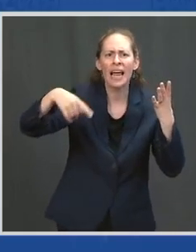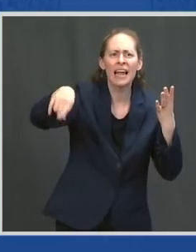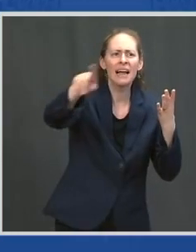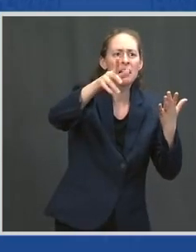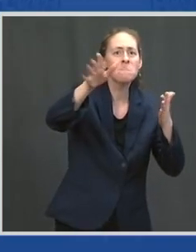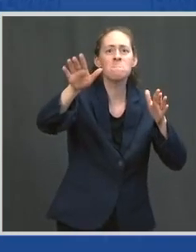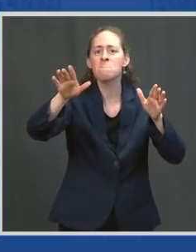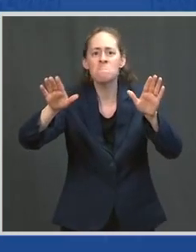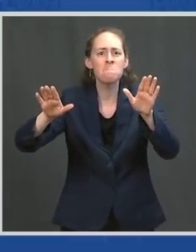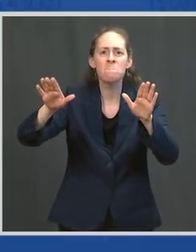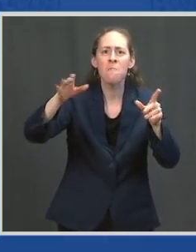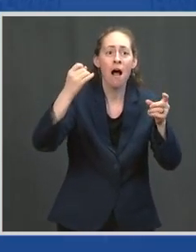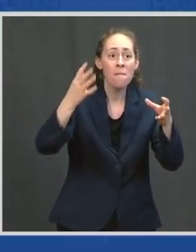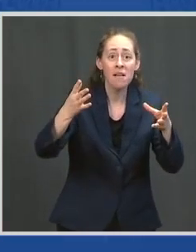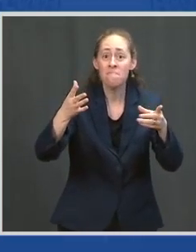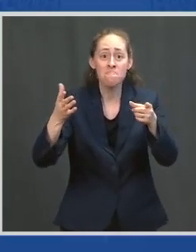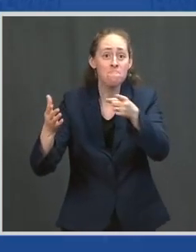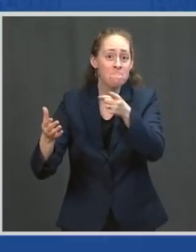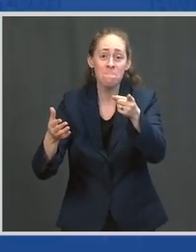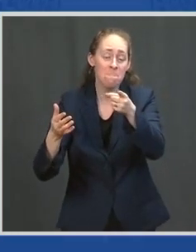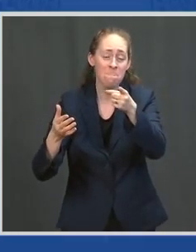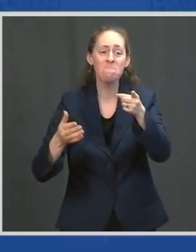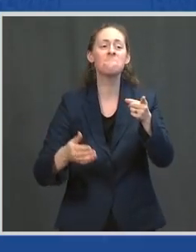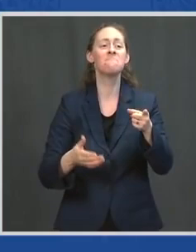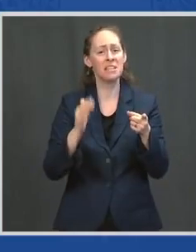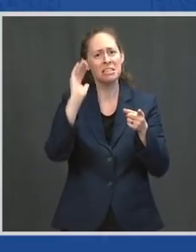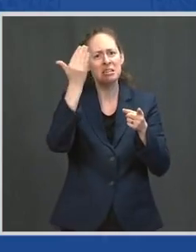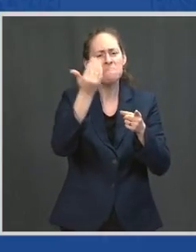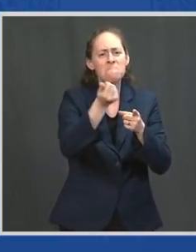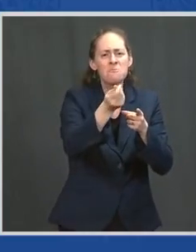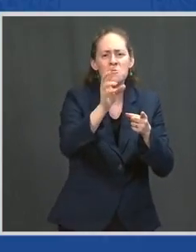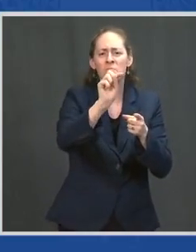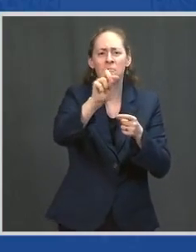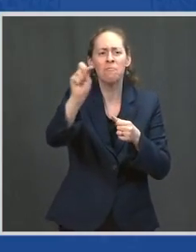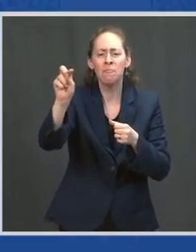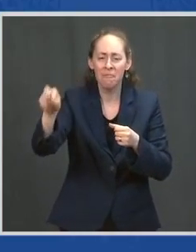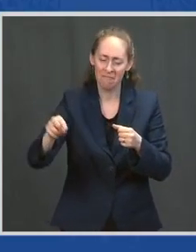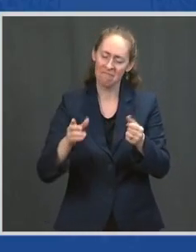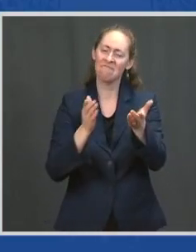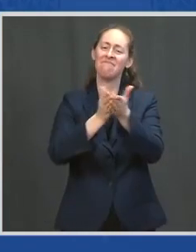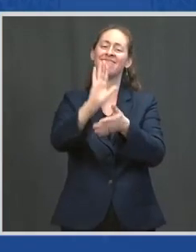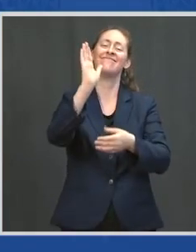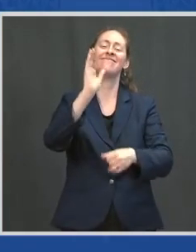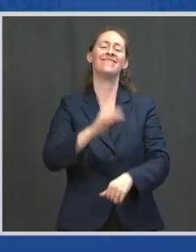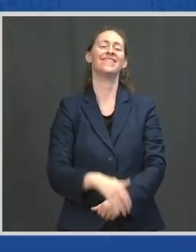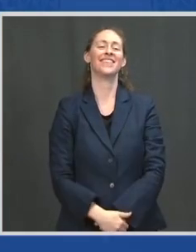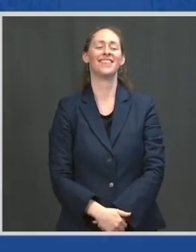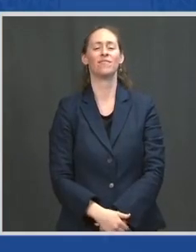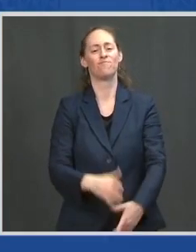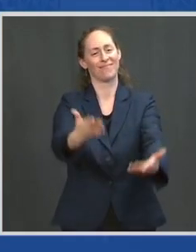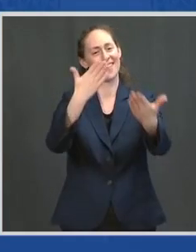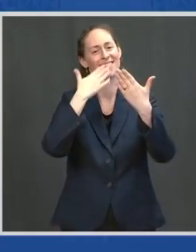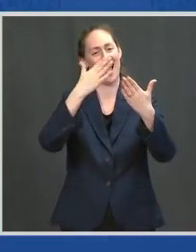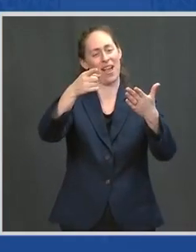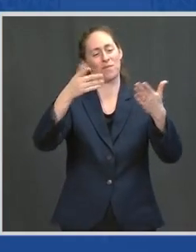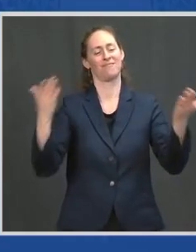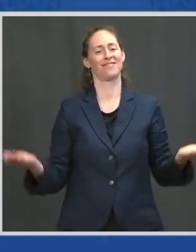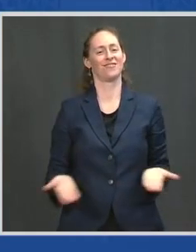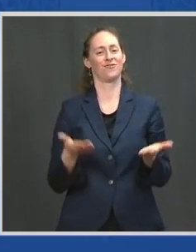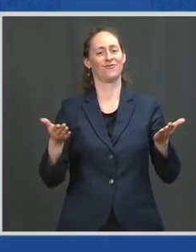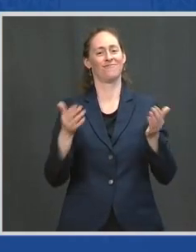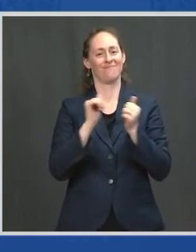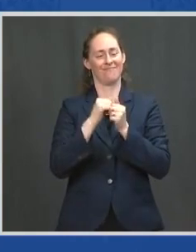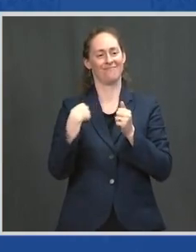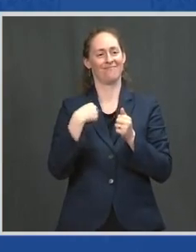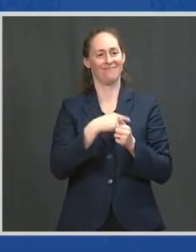here? So a couple people, okay. So thank you for joining us, and happy